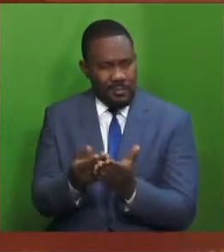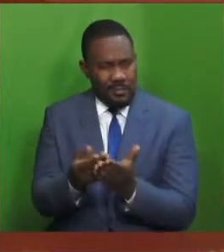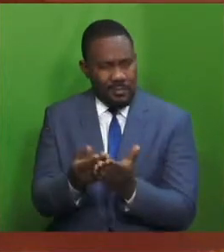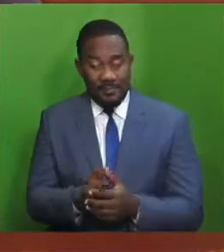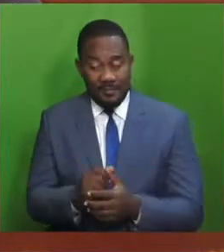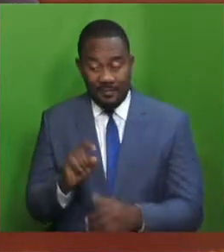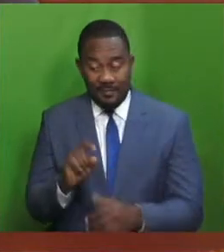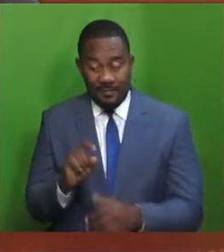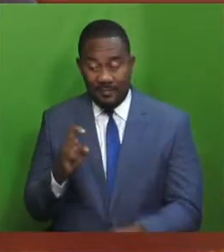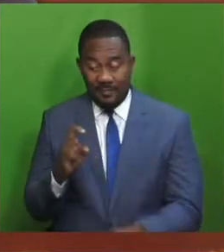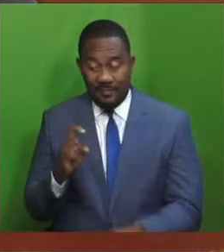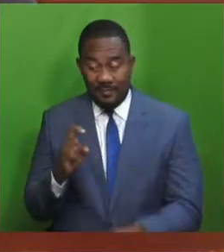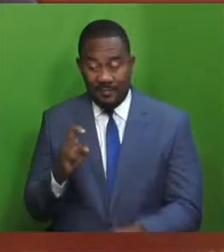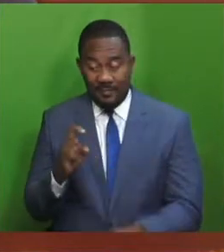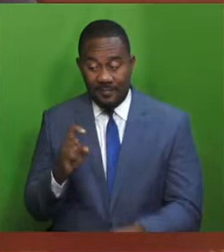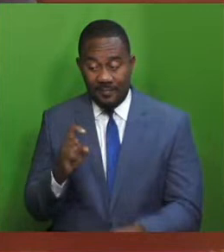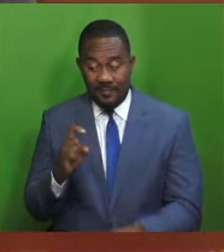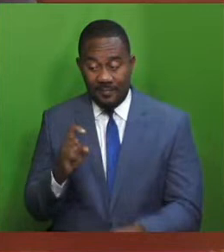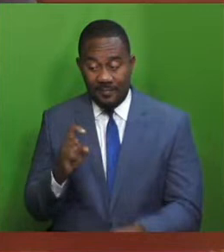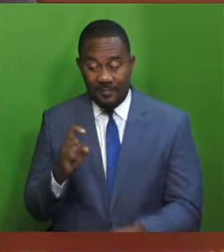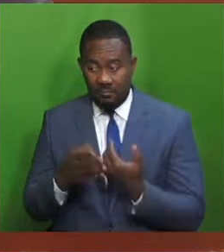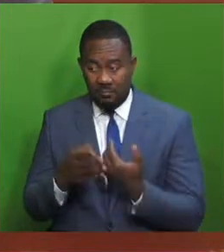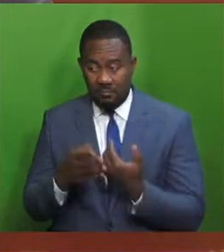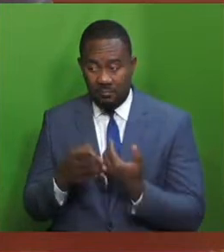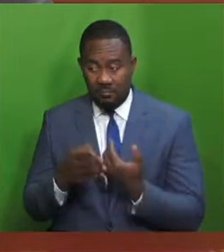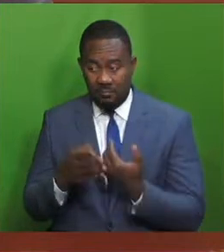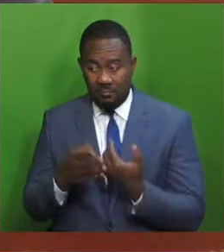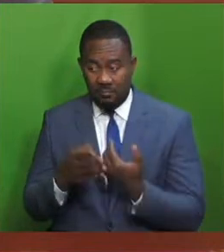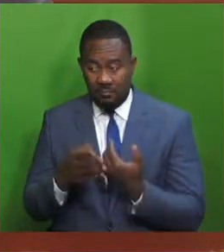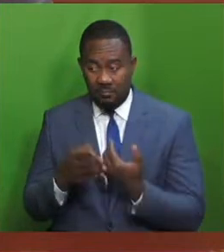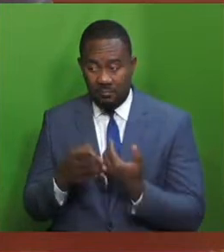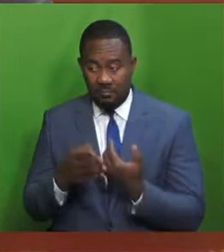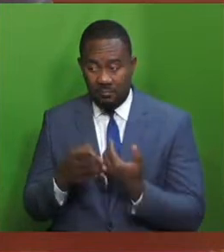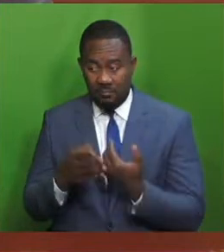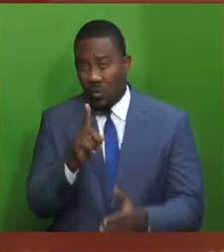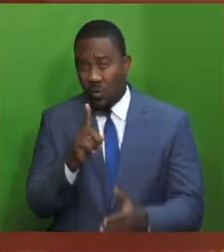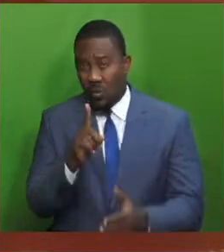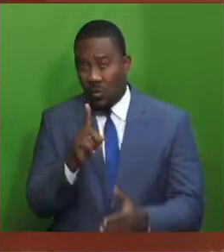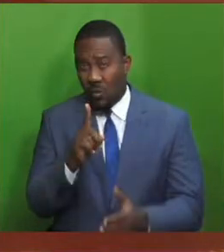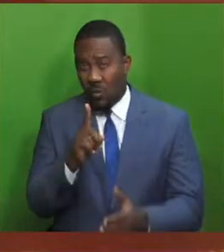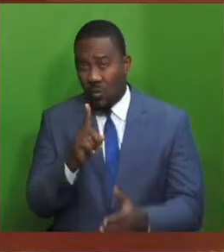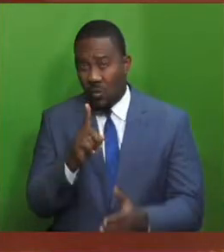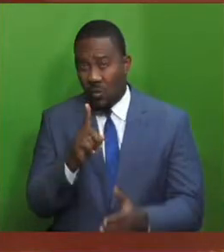disbursed more than 1.54 billion Ghana cedis.